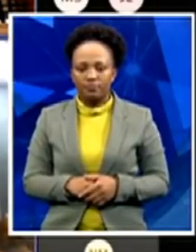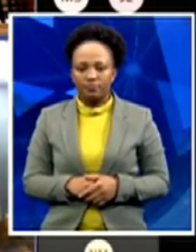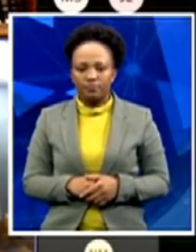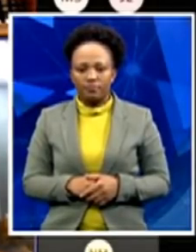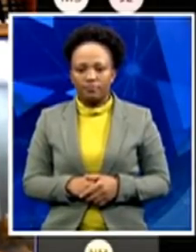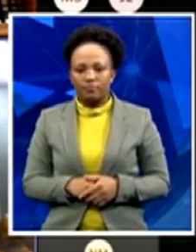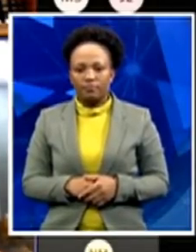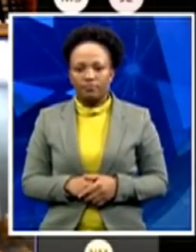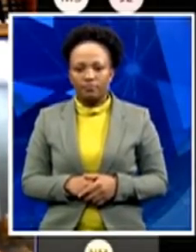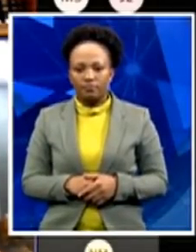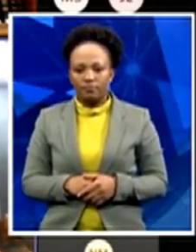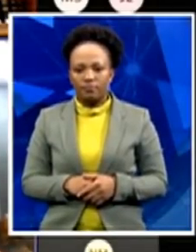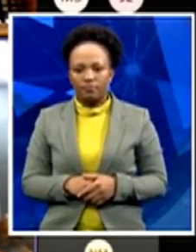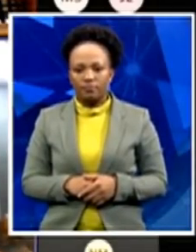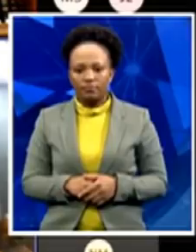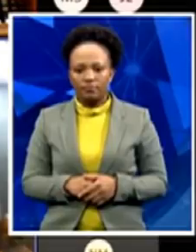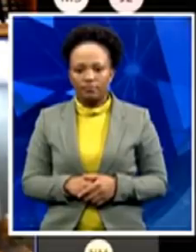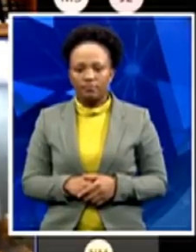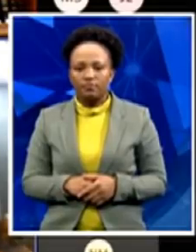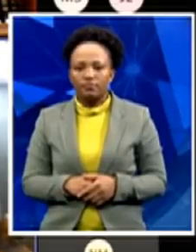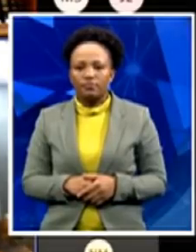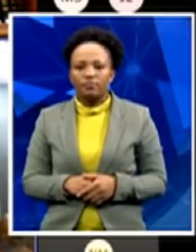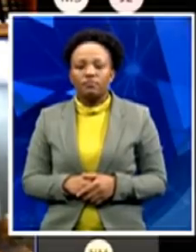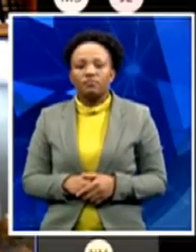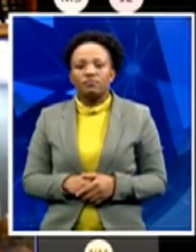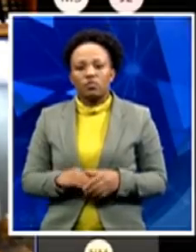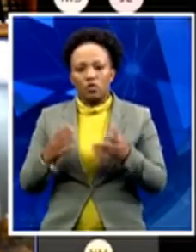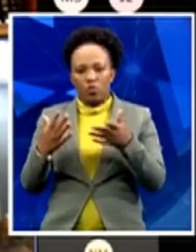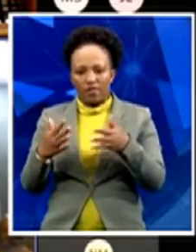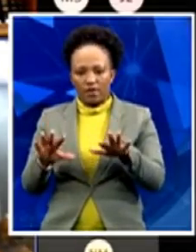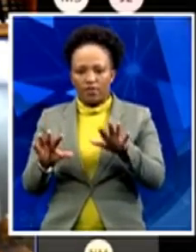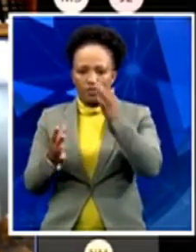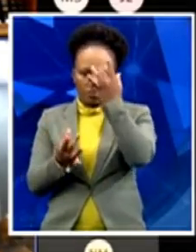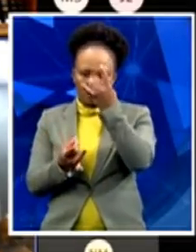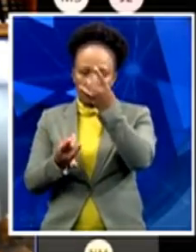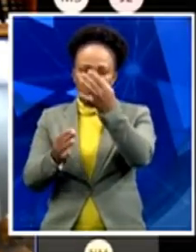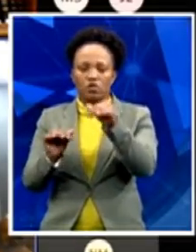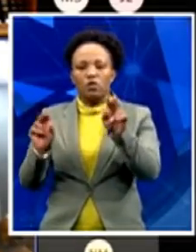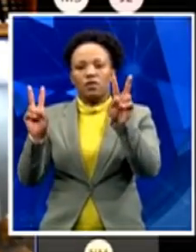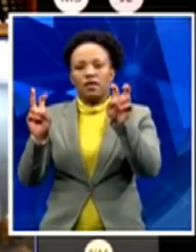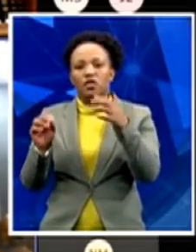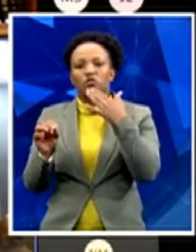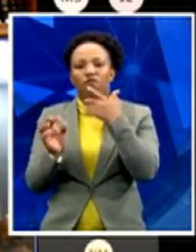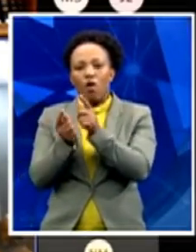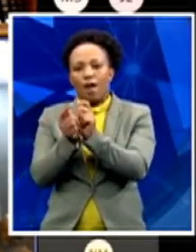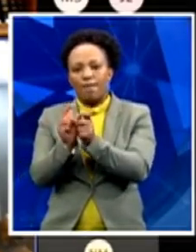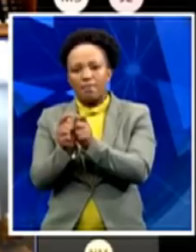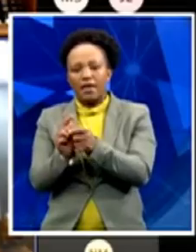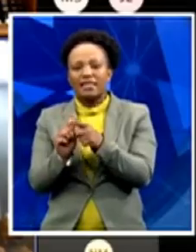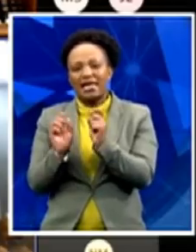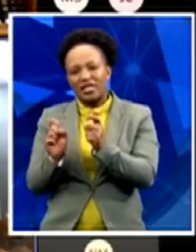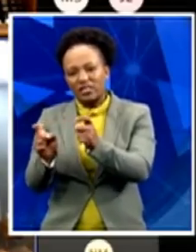we have made an indication. The issue of the amendment and agency and all that has fallen away because there's